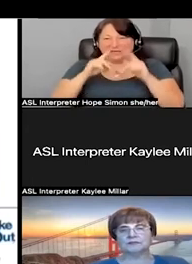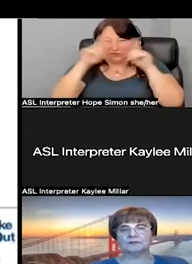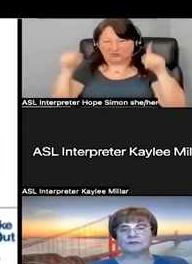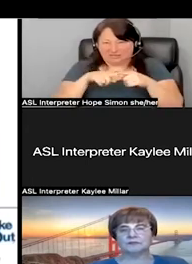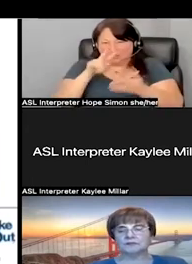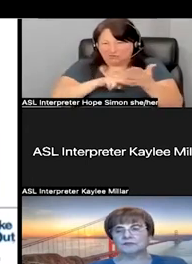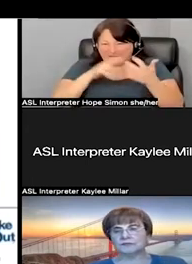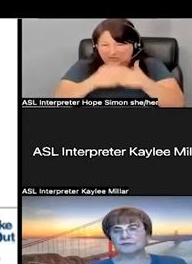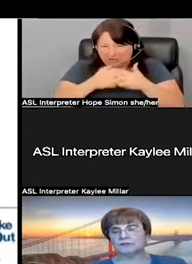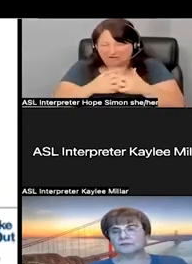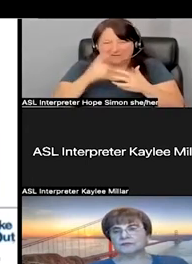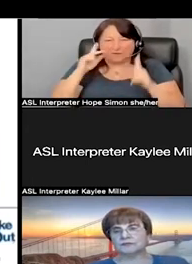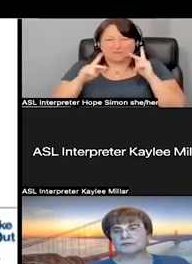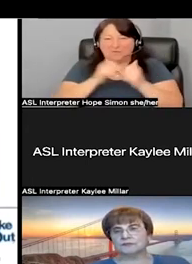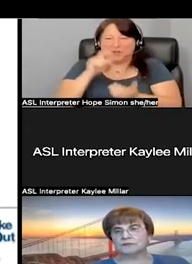people with low vision,